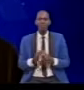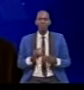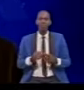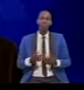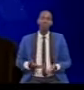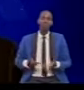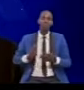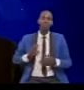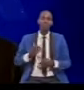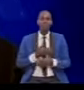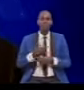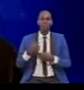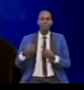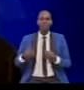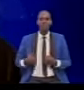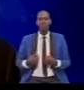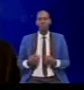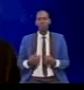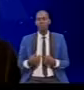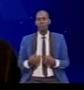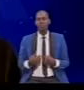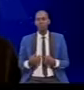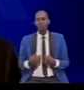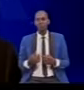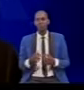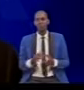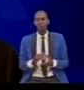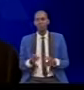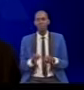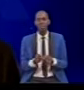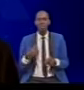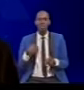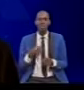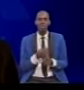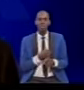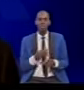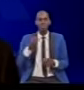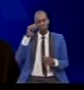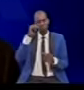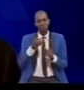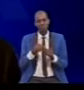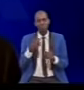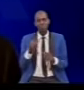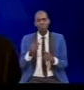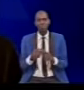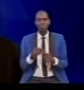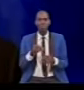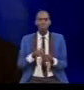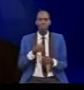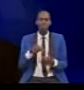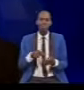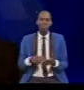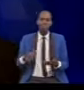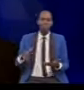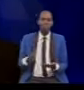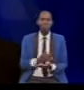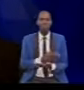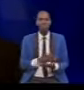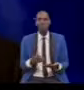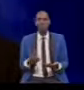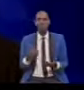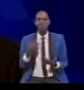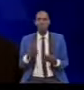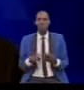hearts while words sing deep into the soul. And as we reflect on the words of these songs, may we not just sing